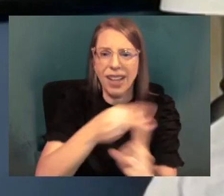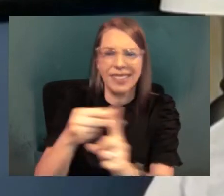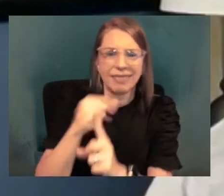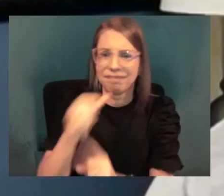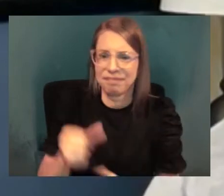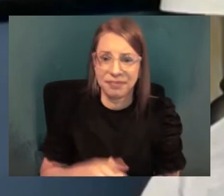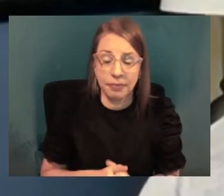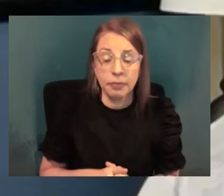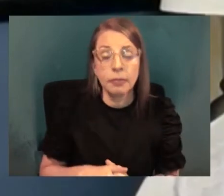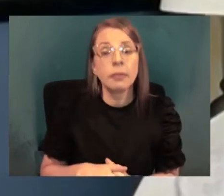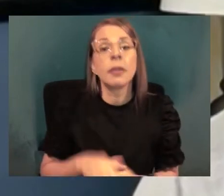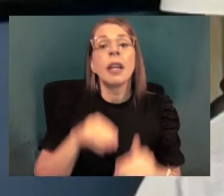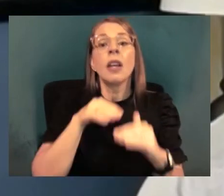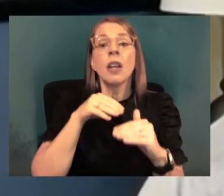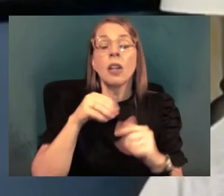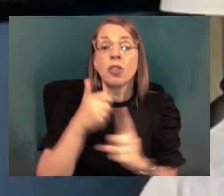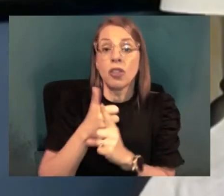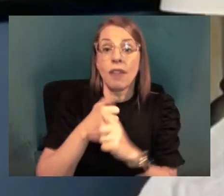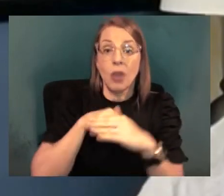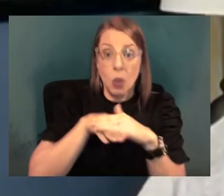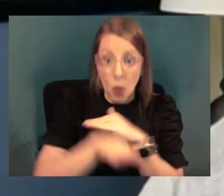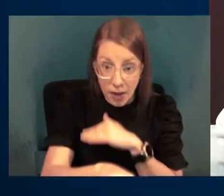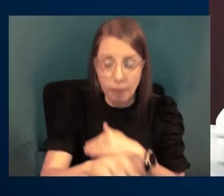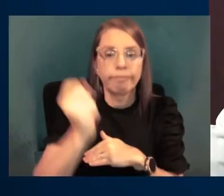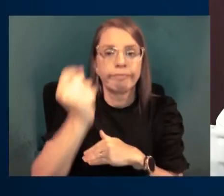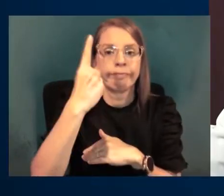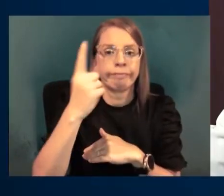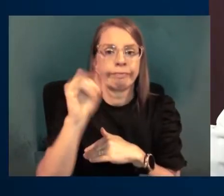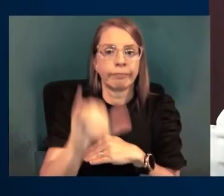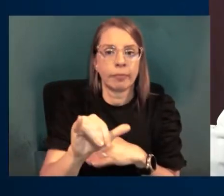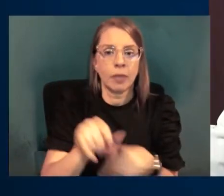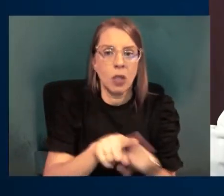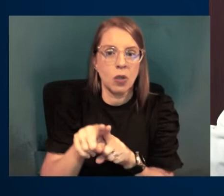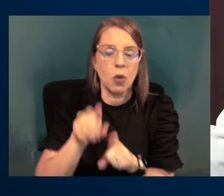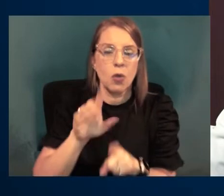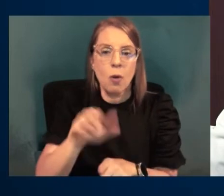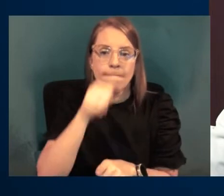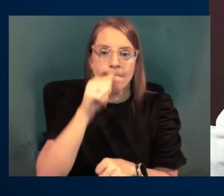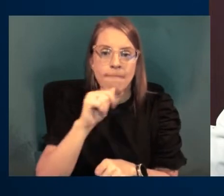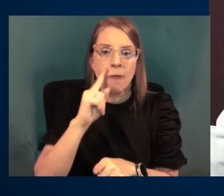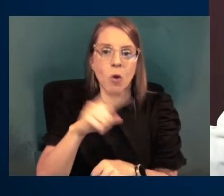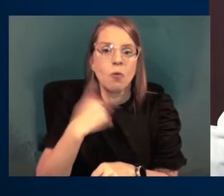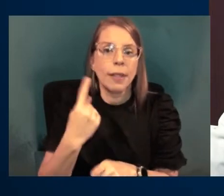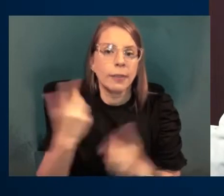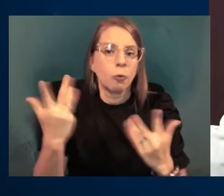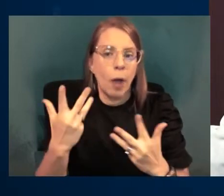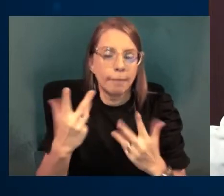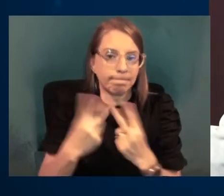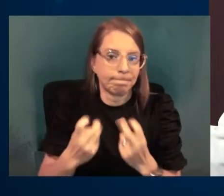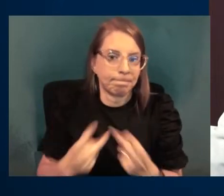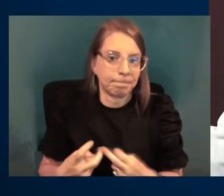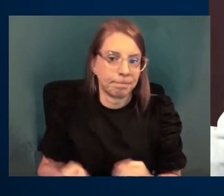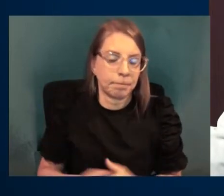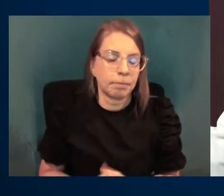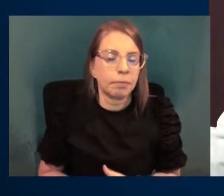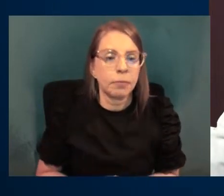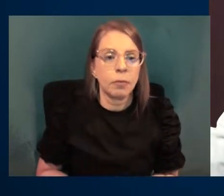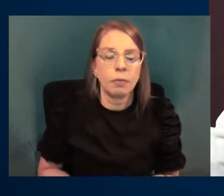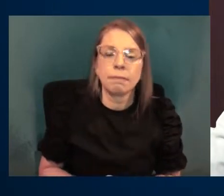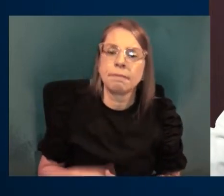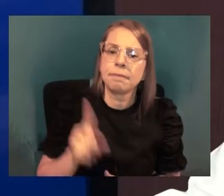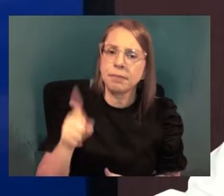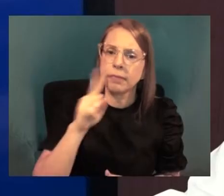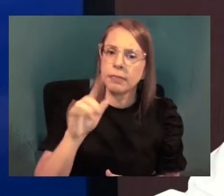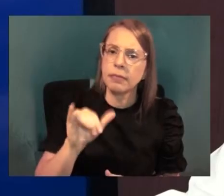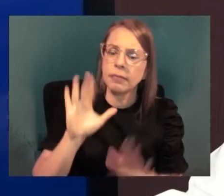just understand what your tolerance of risk is. So just to take on that, I think that's a great point. We've